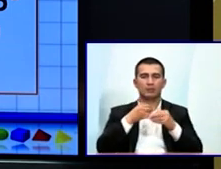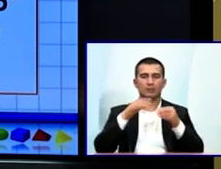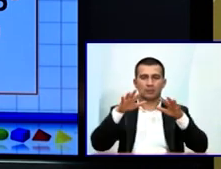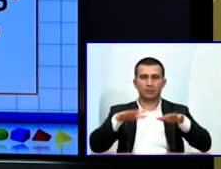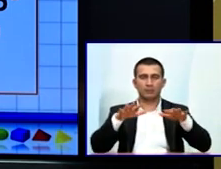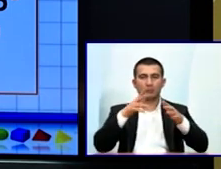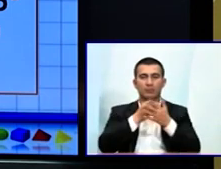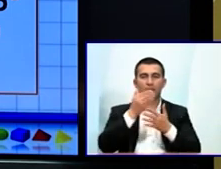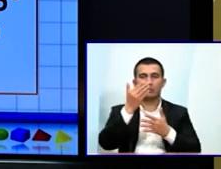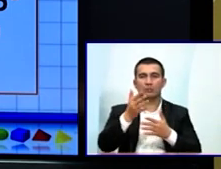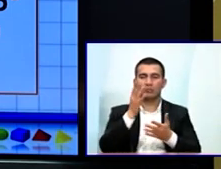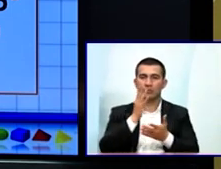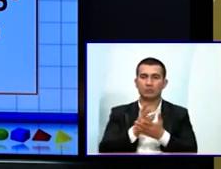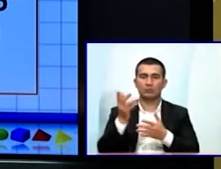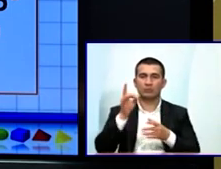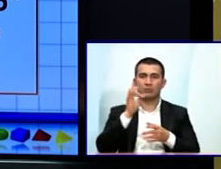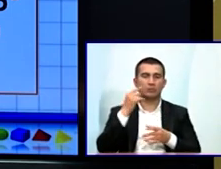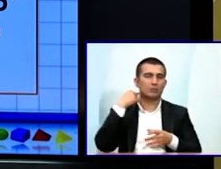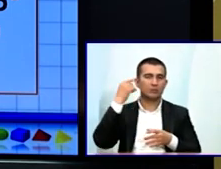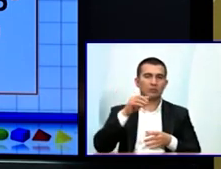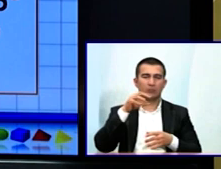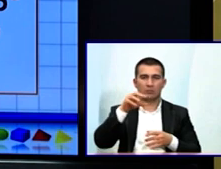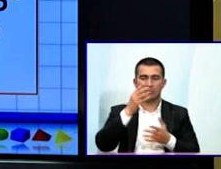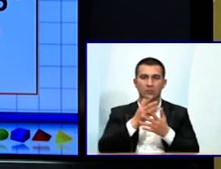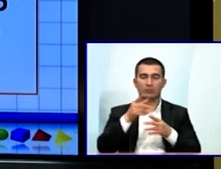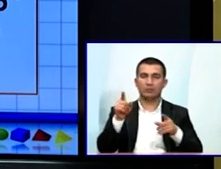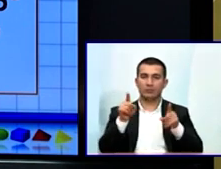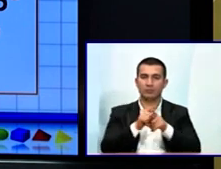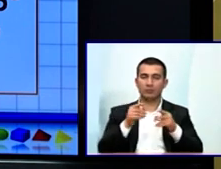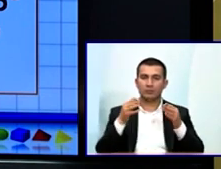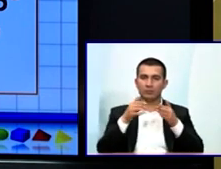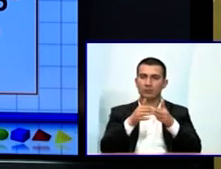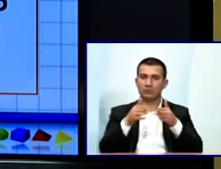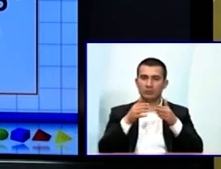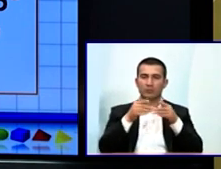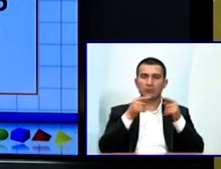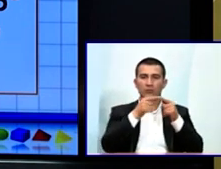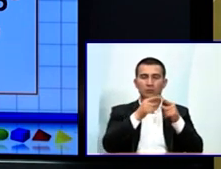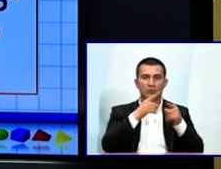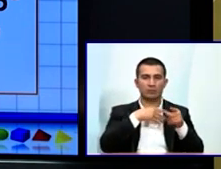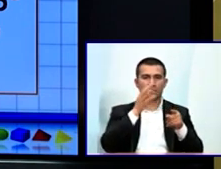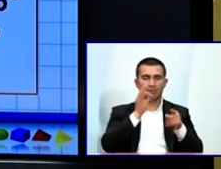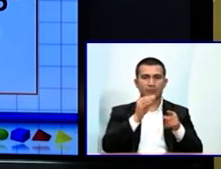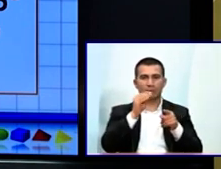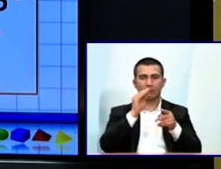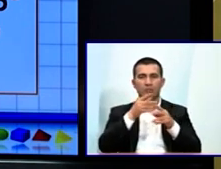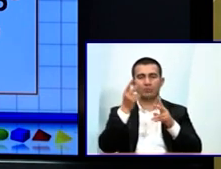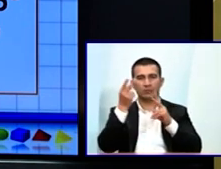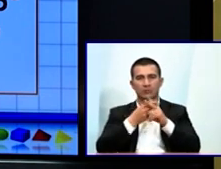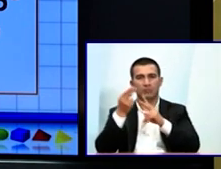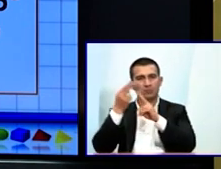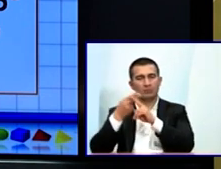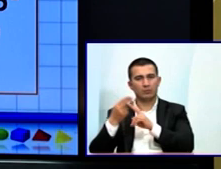berilgan. Ushbu maydonga mos ravishda burchaklarni hisoblaymiz. Demak, 360 gradusni bo'lamiz 150